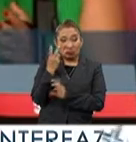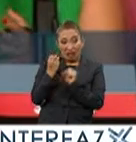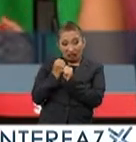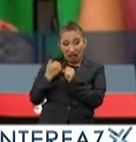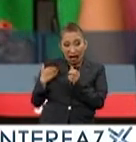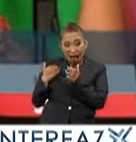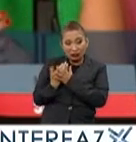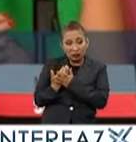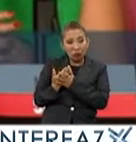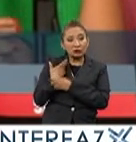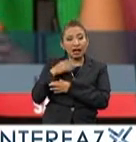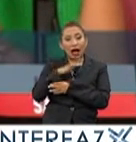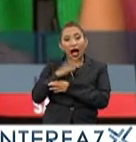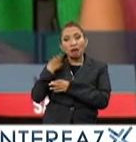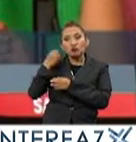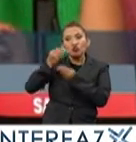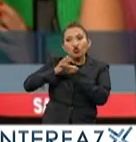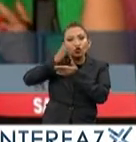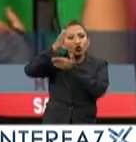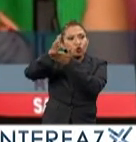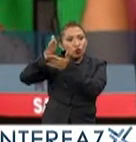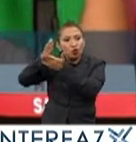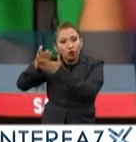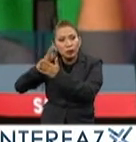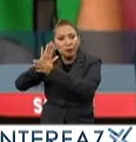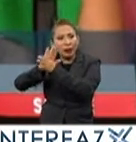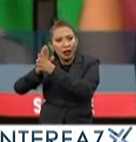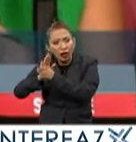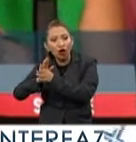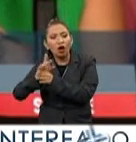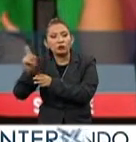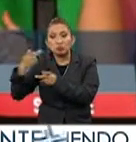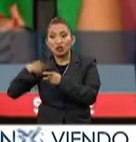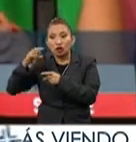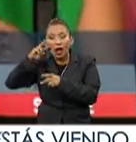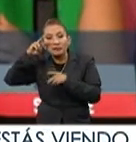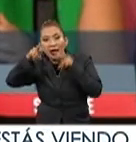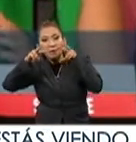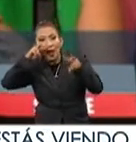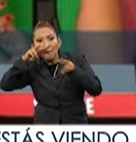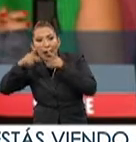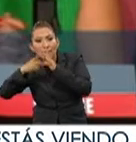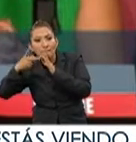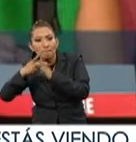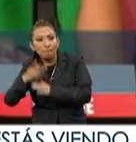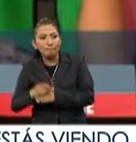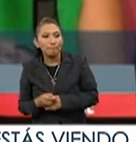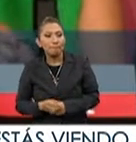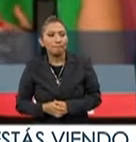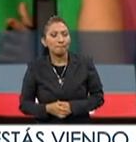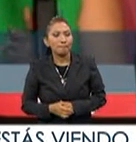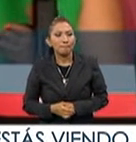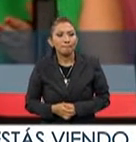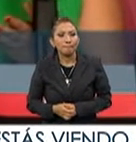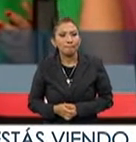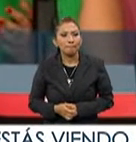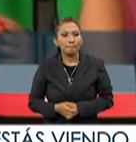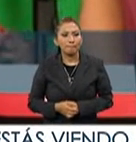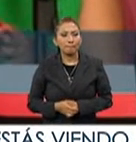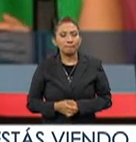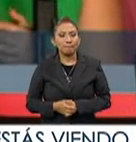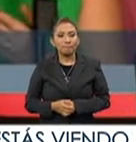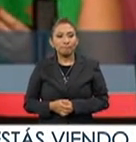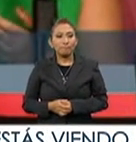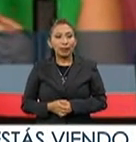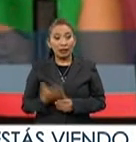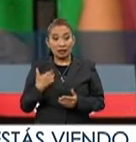in the last 3 years, they traveled a lot, they gathered a lot of audiences and